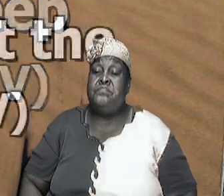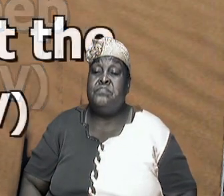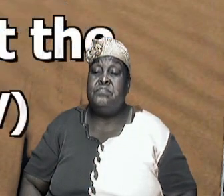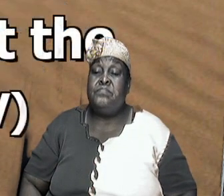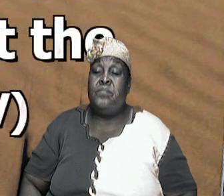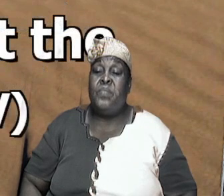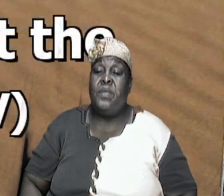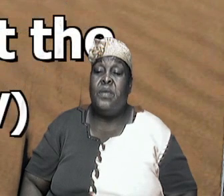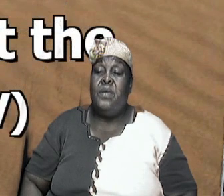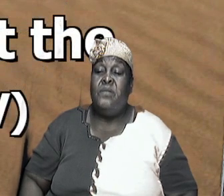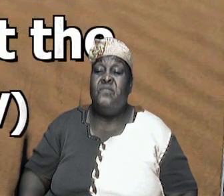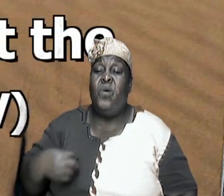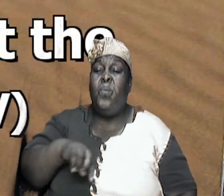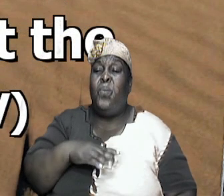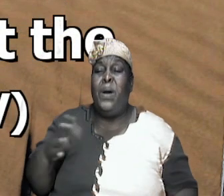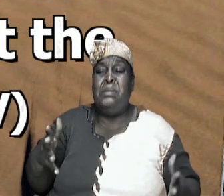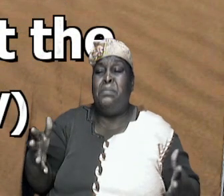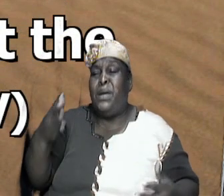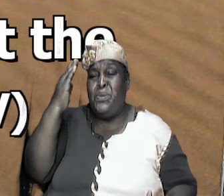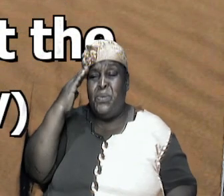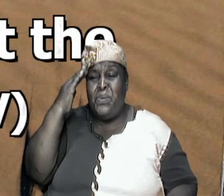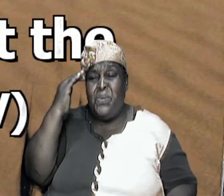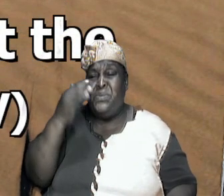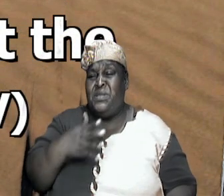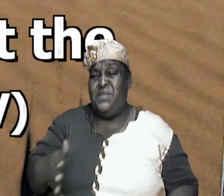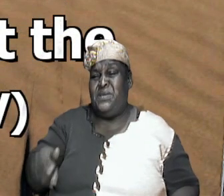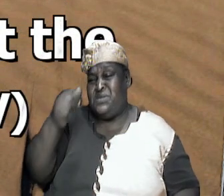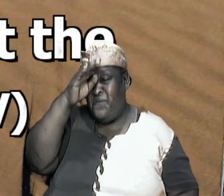Verse 11 says, for what man